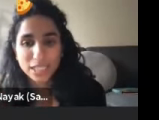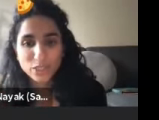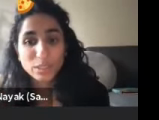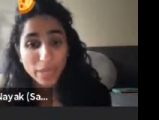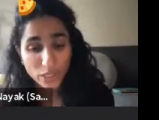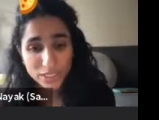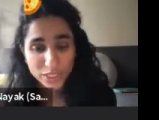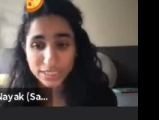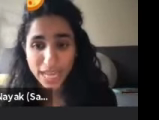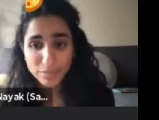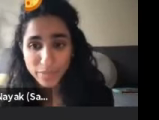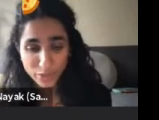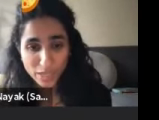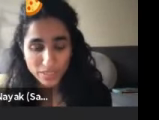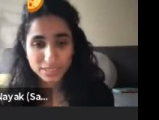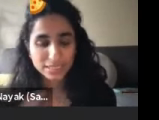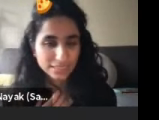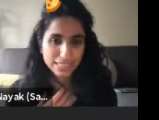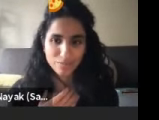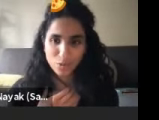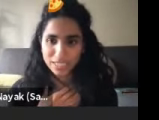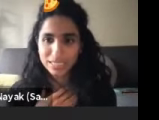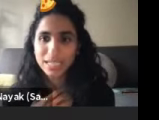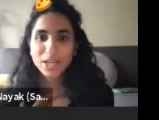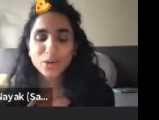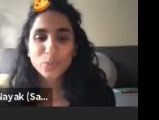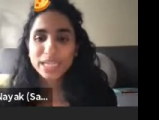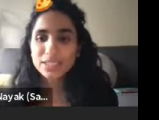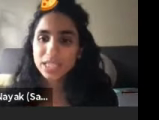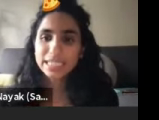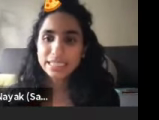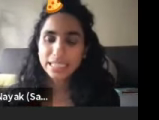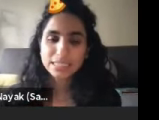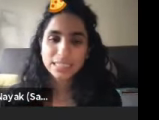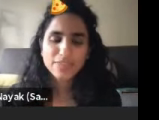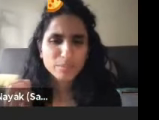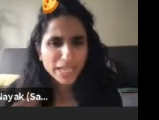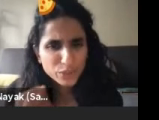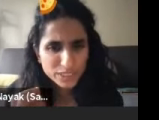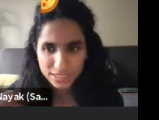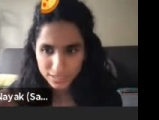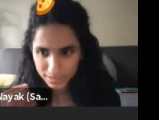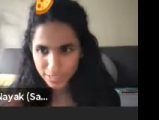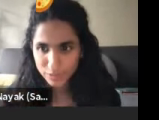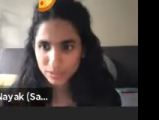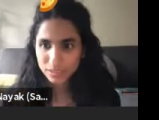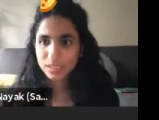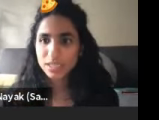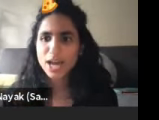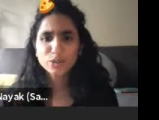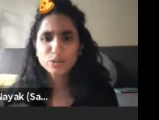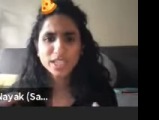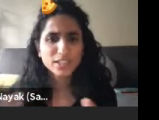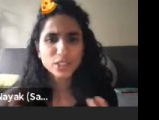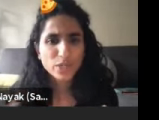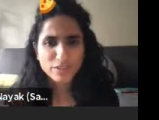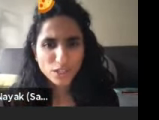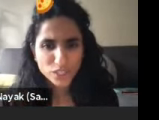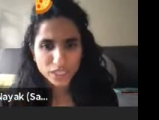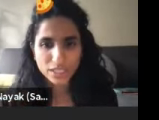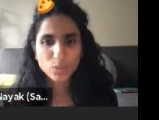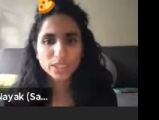As molecular and cellular biologists and biochemists since M1, we study things at the minutest levels. How do cells